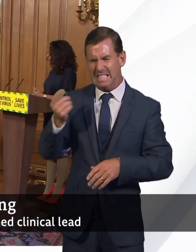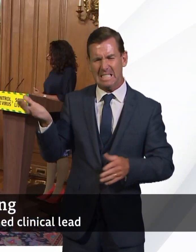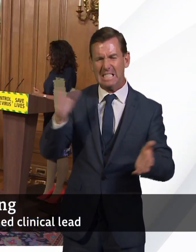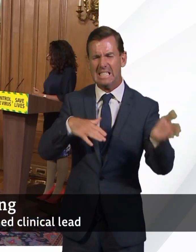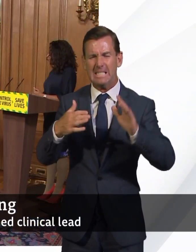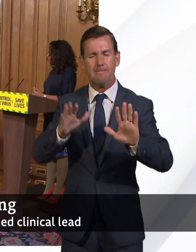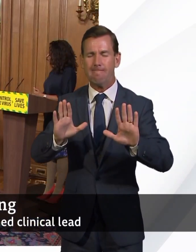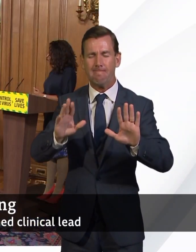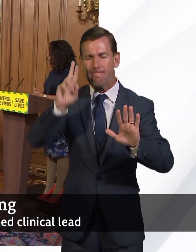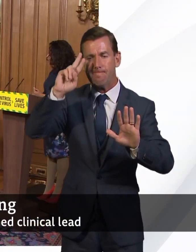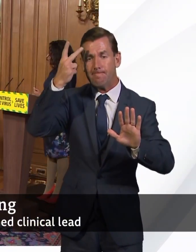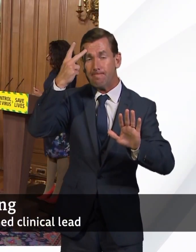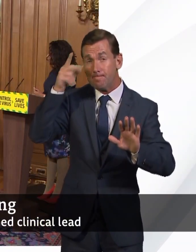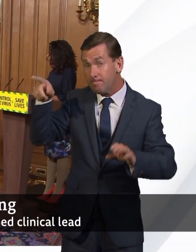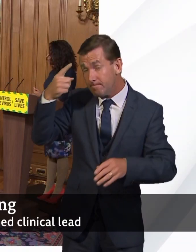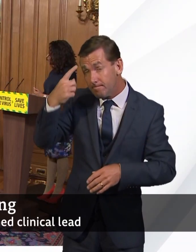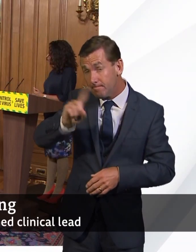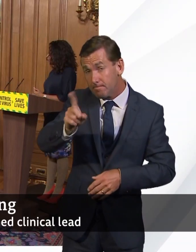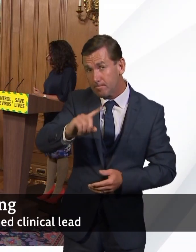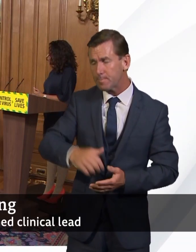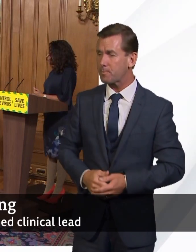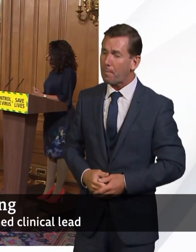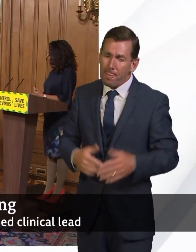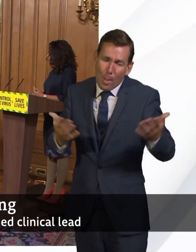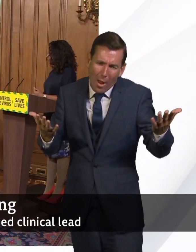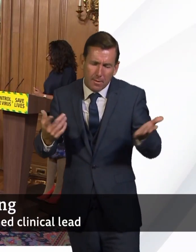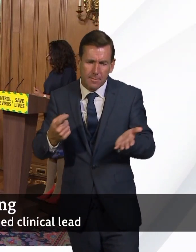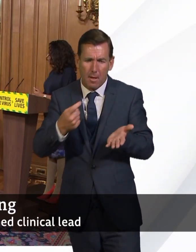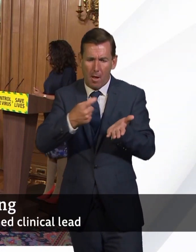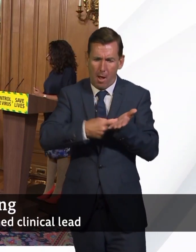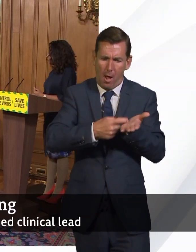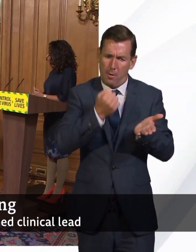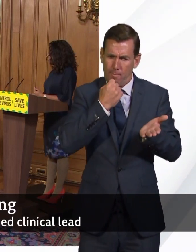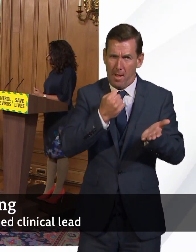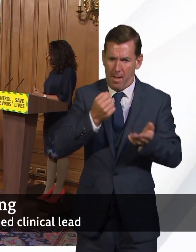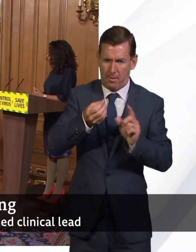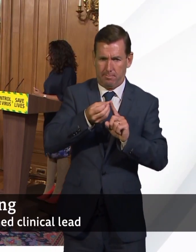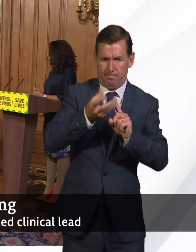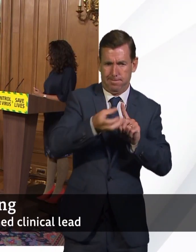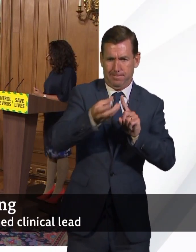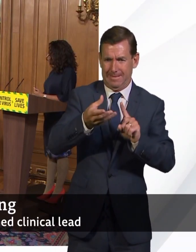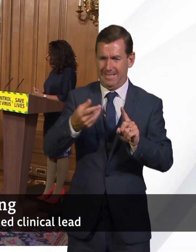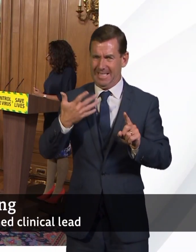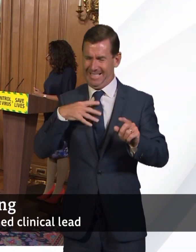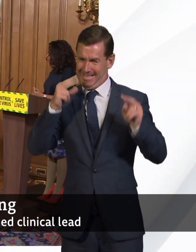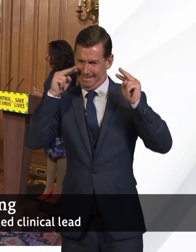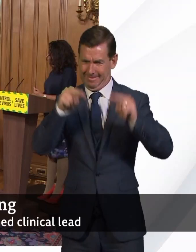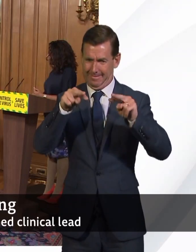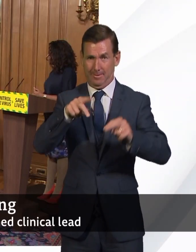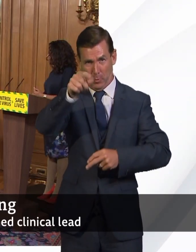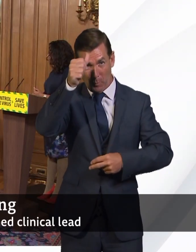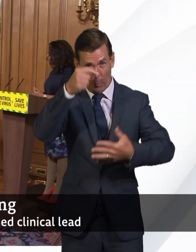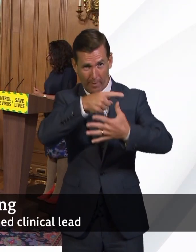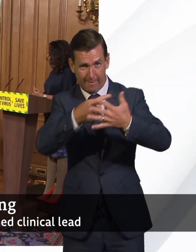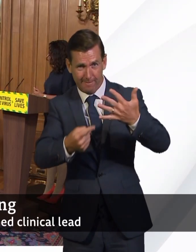we're constantly keeping the R under review, and it is one of our 5 tests is